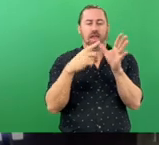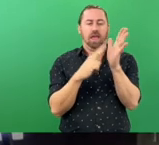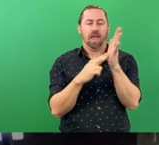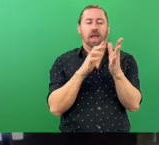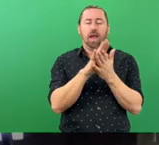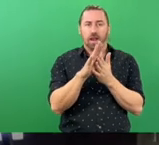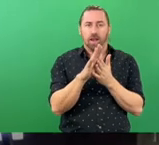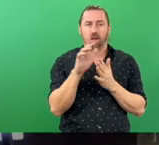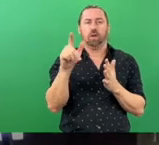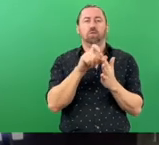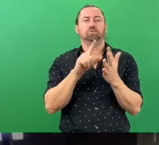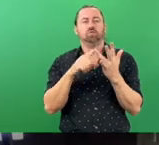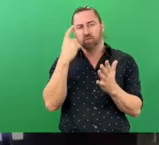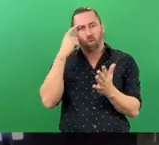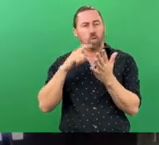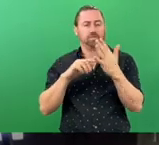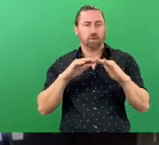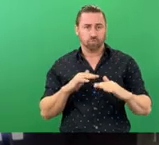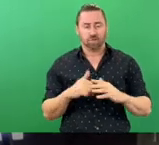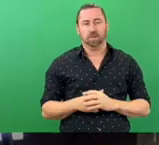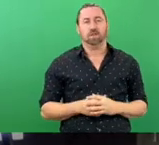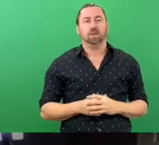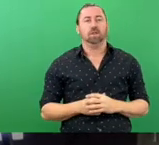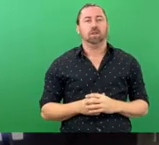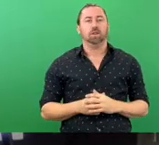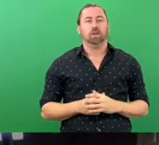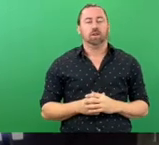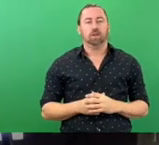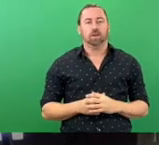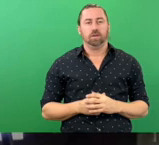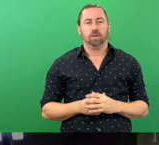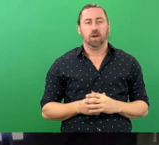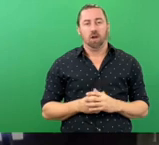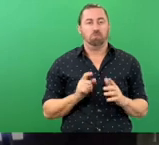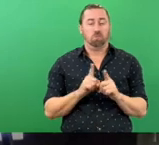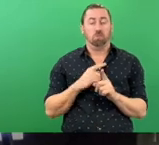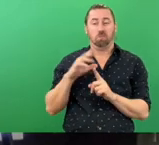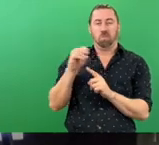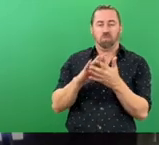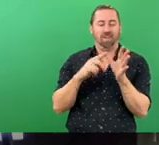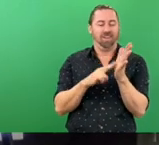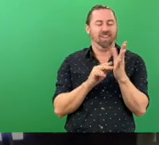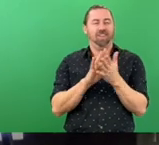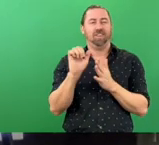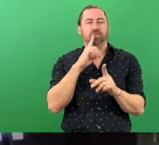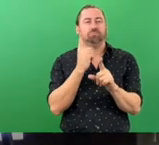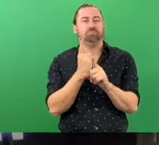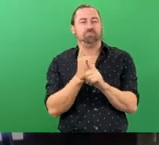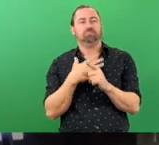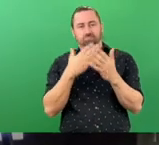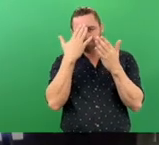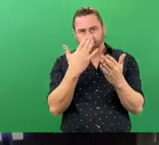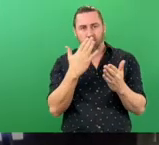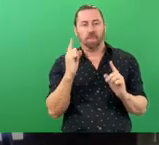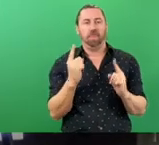Hannah for doing the acknowledgement, and I would like to share in that and thanking and